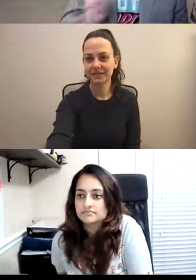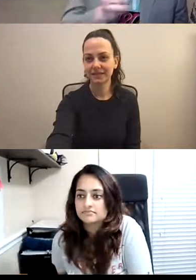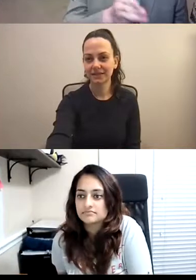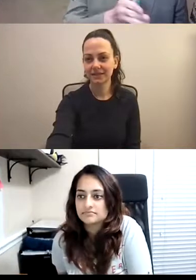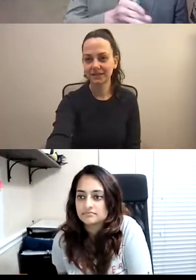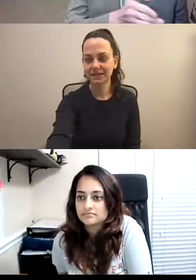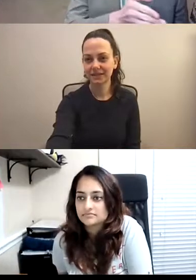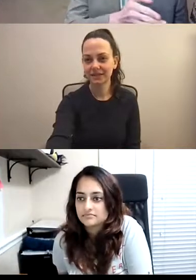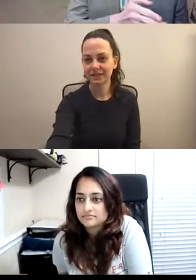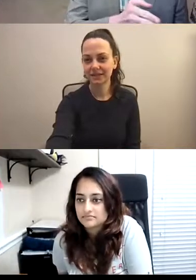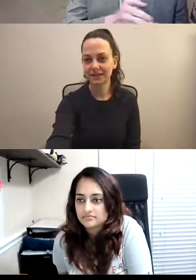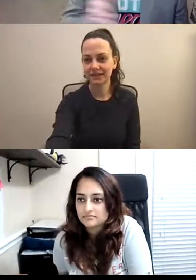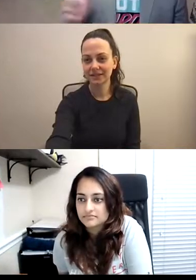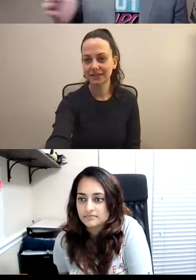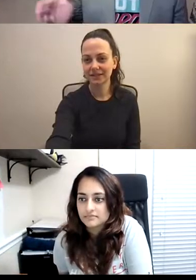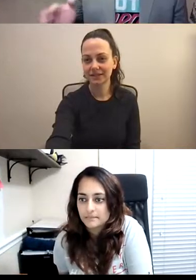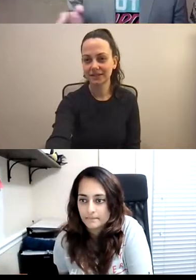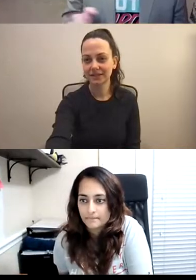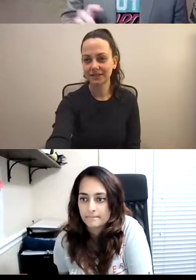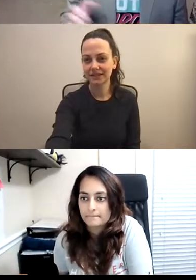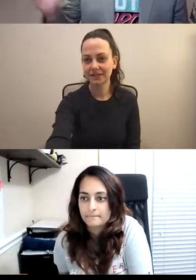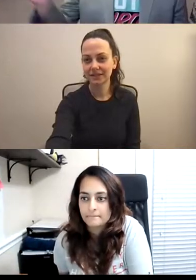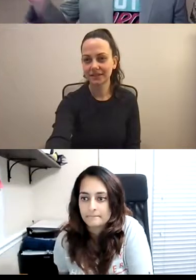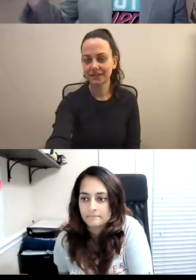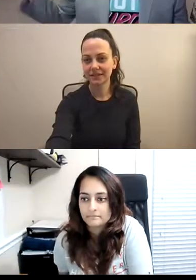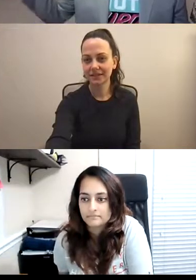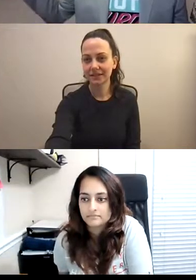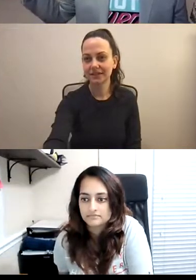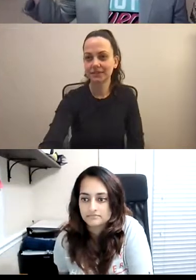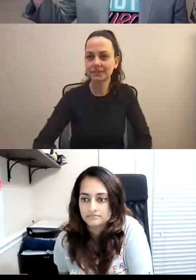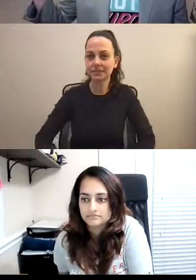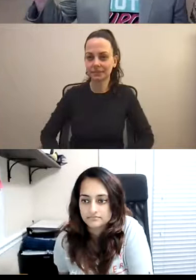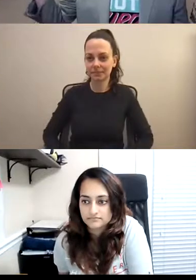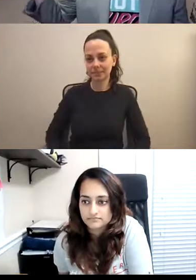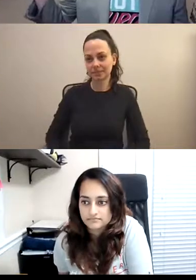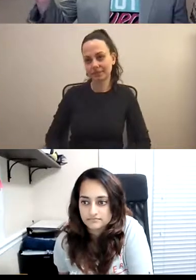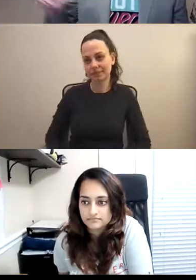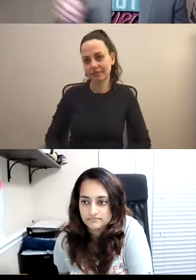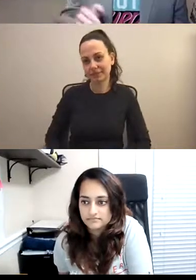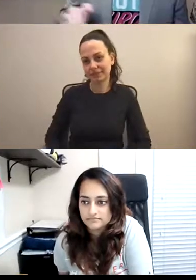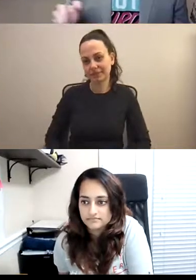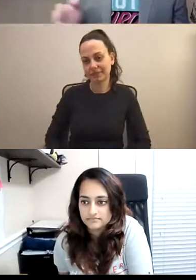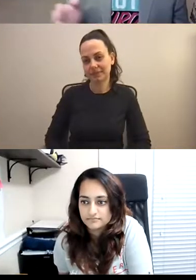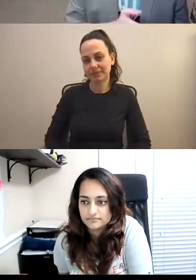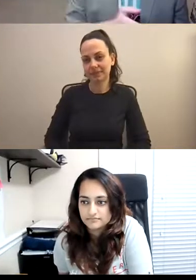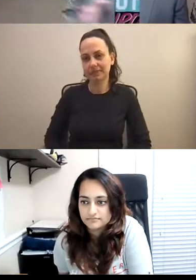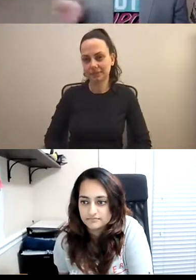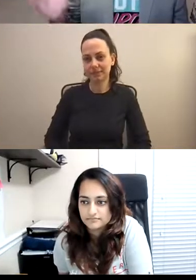together is it all starts with, if you're thinking about getting on apps or you're